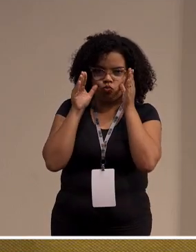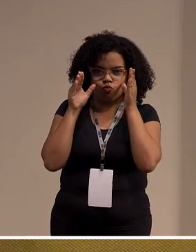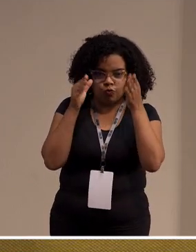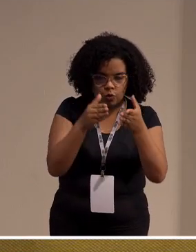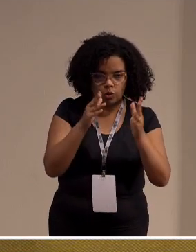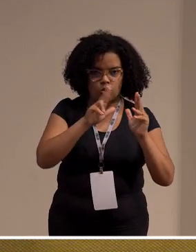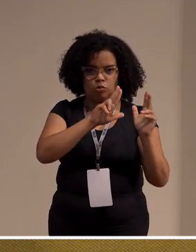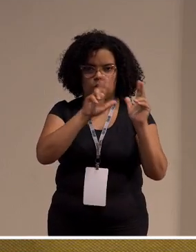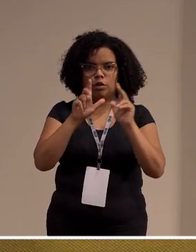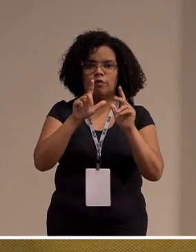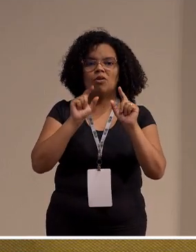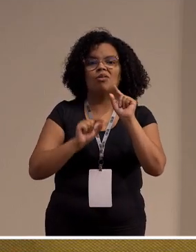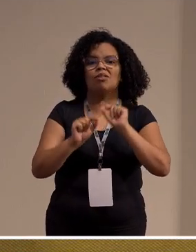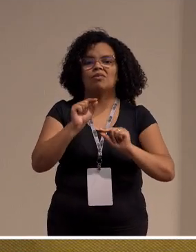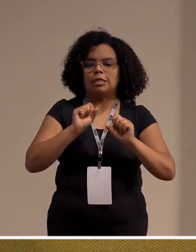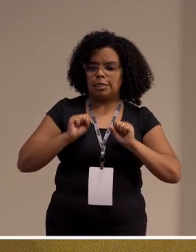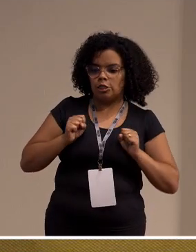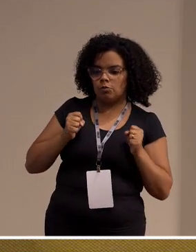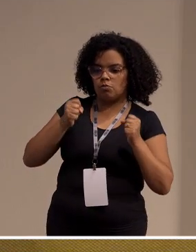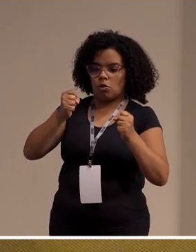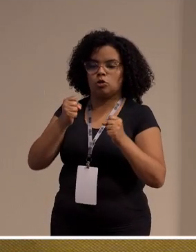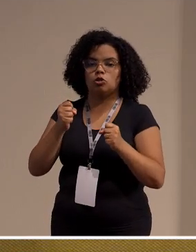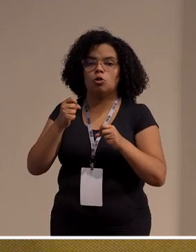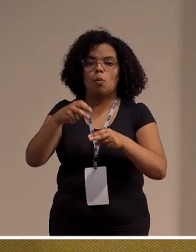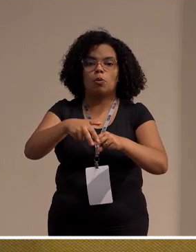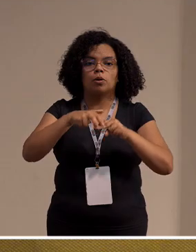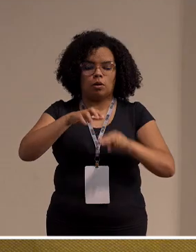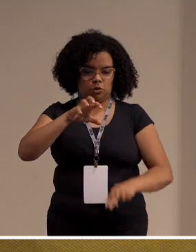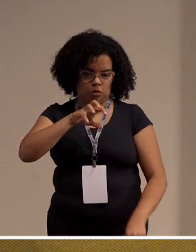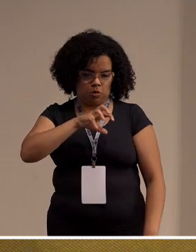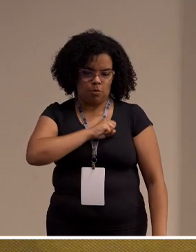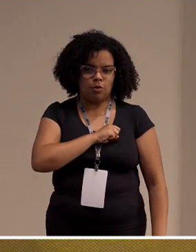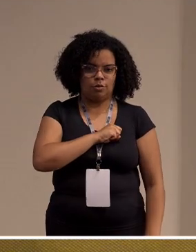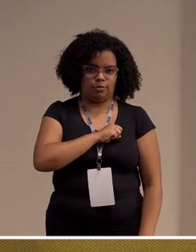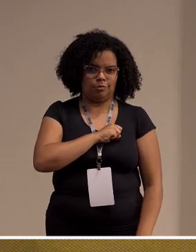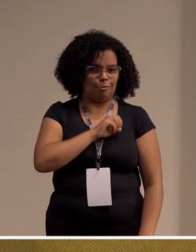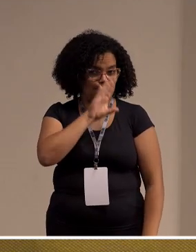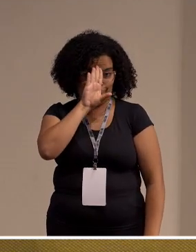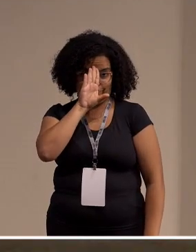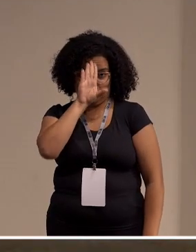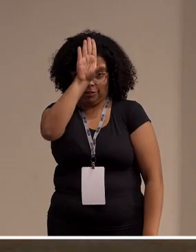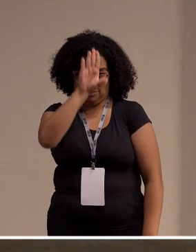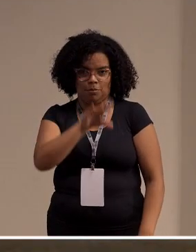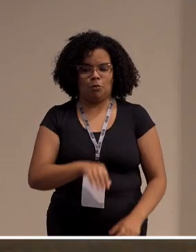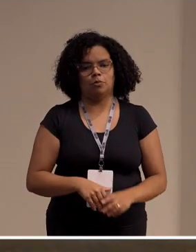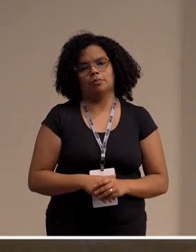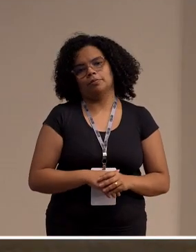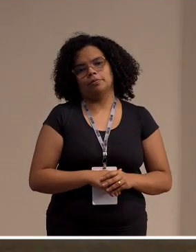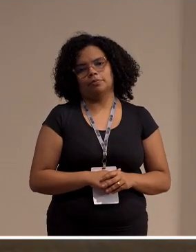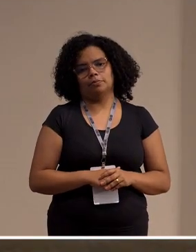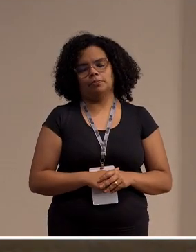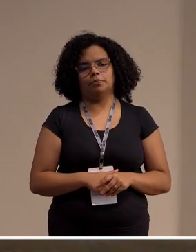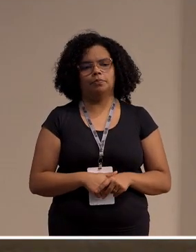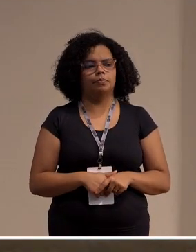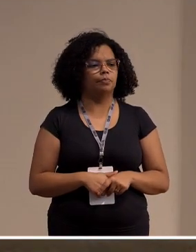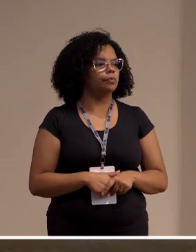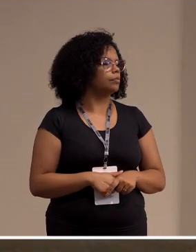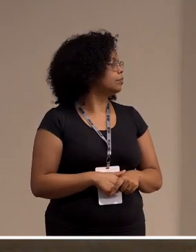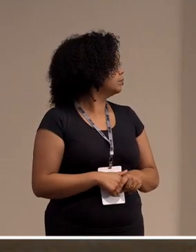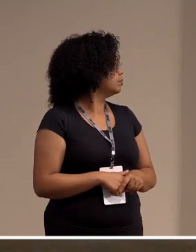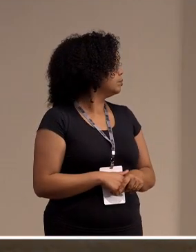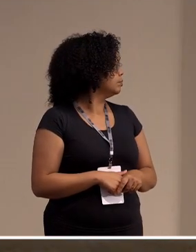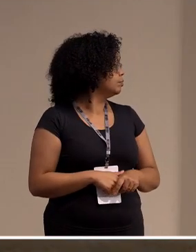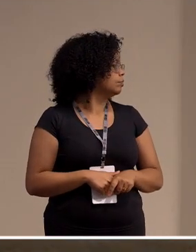had to wrestle with. Essa é a questão principal com a qual eles se defrontam.